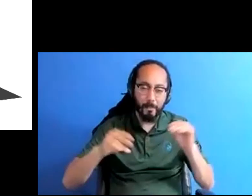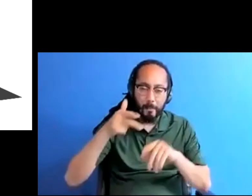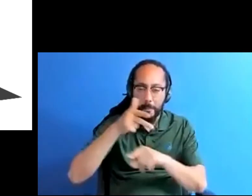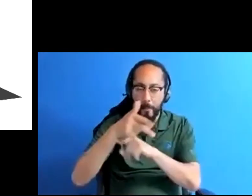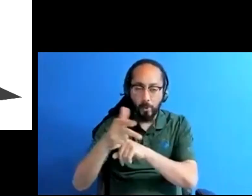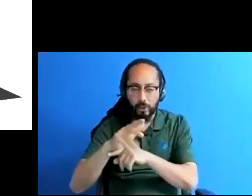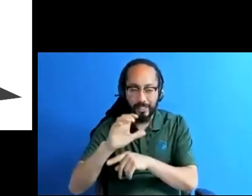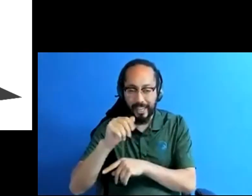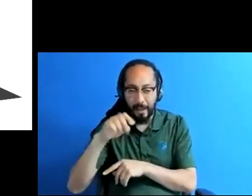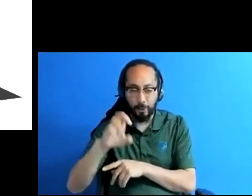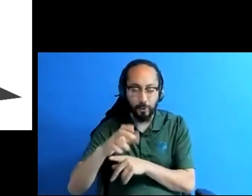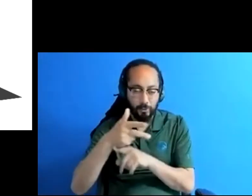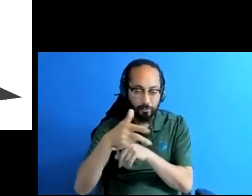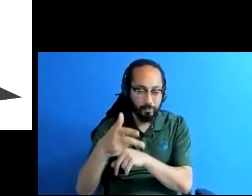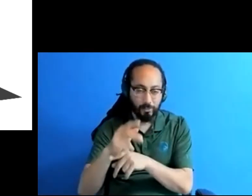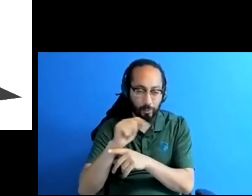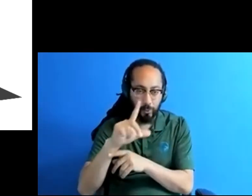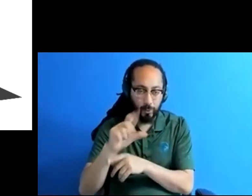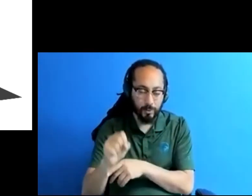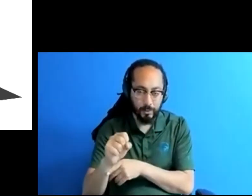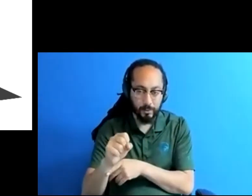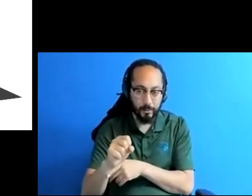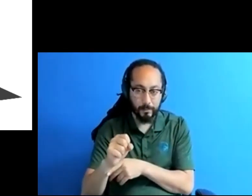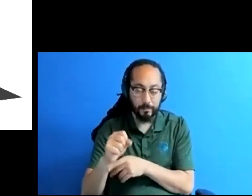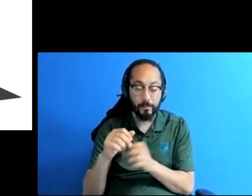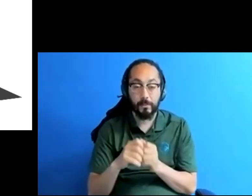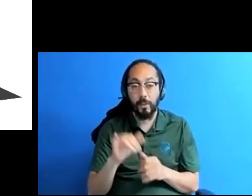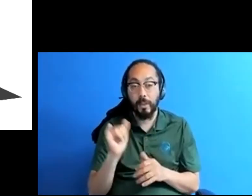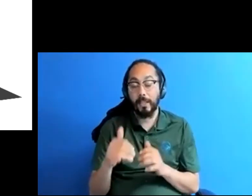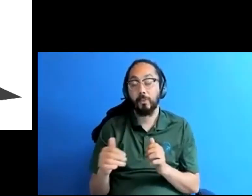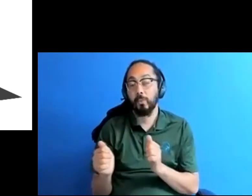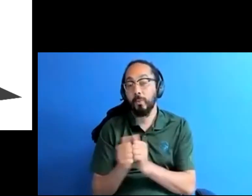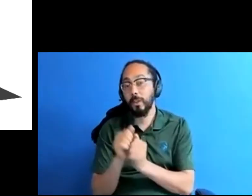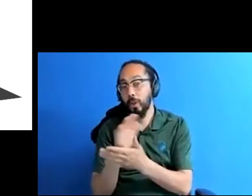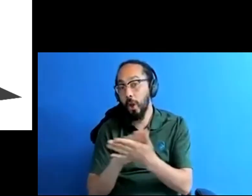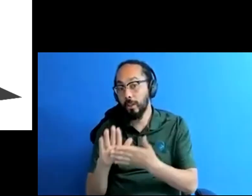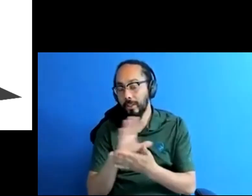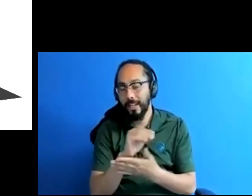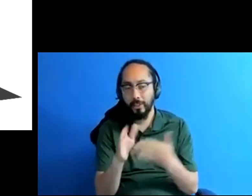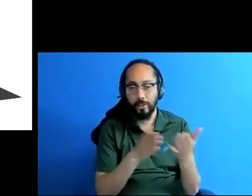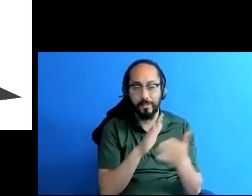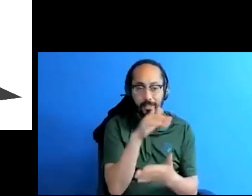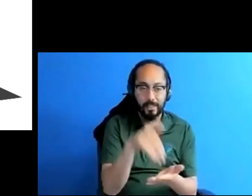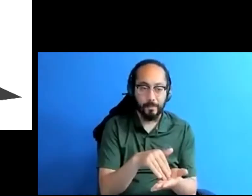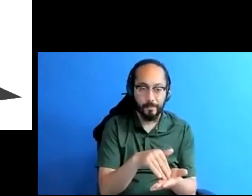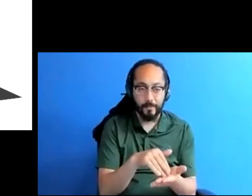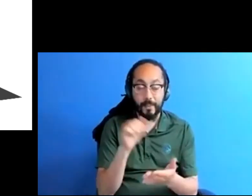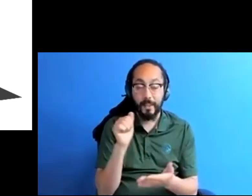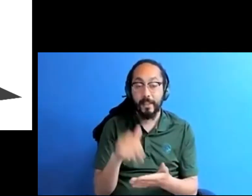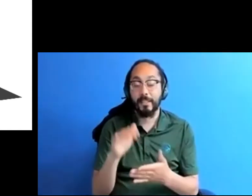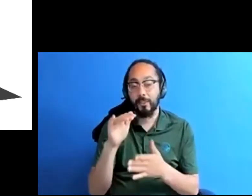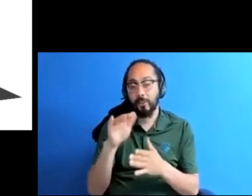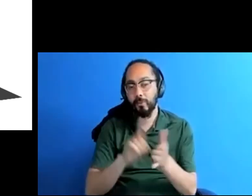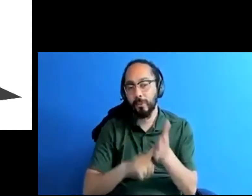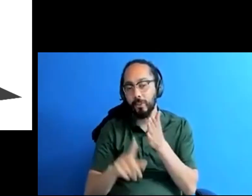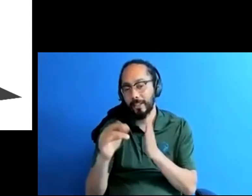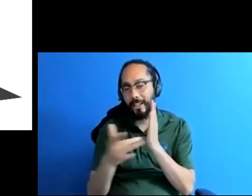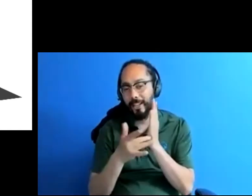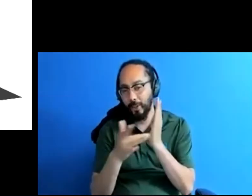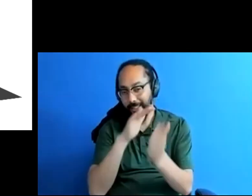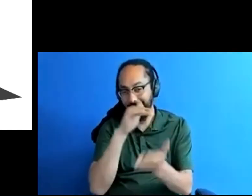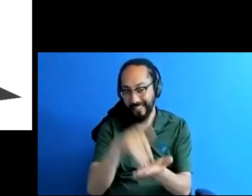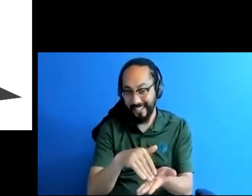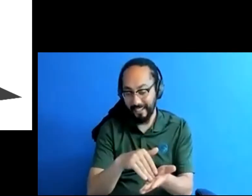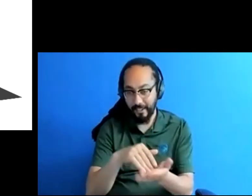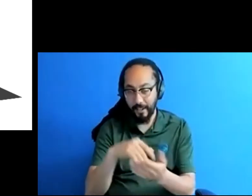that in conjunction with Sheridan College and the CERT Center, which is the Screen Industries Research and Technology Center. It's a